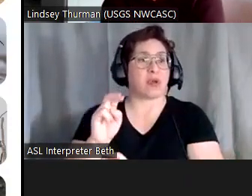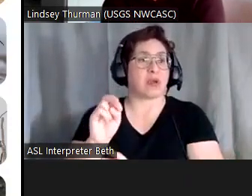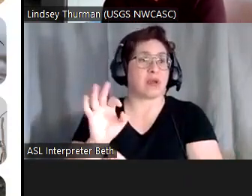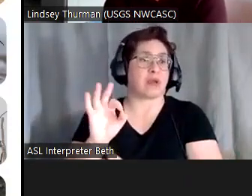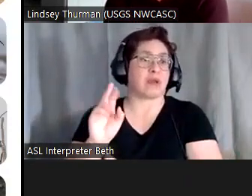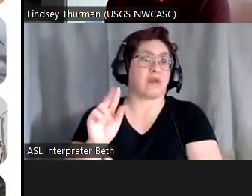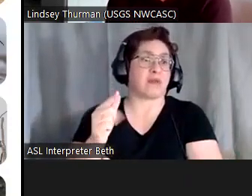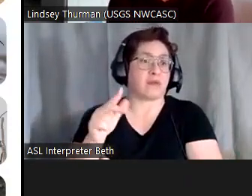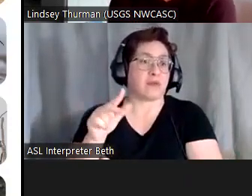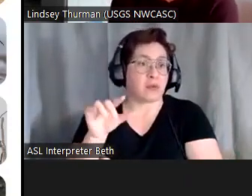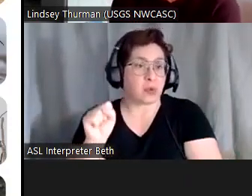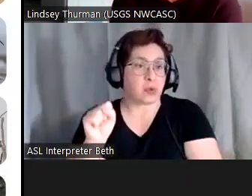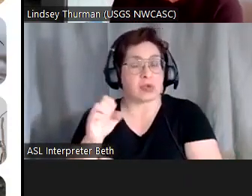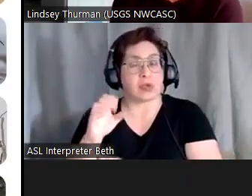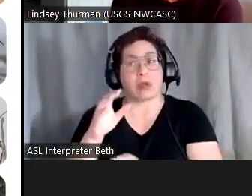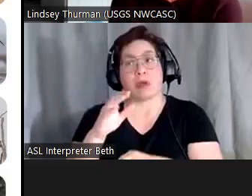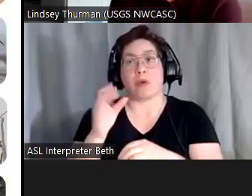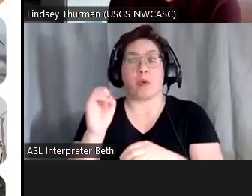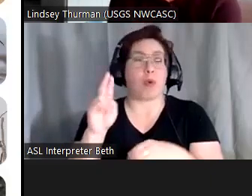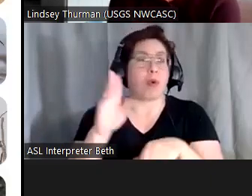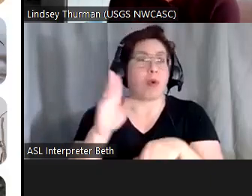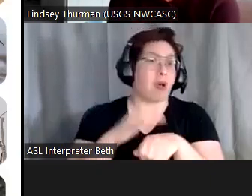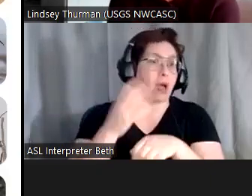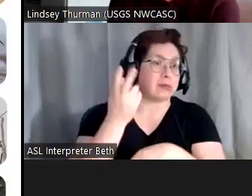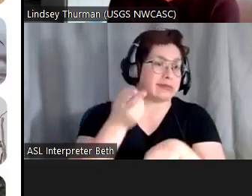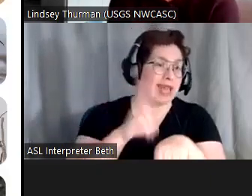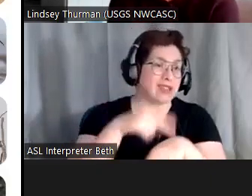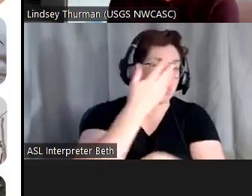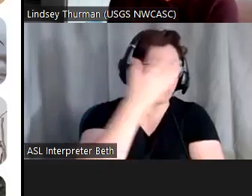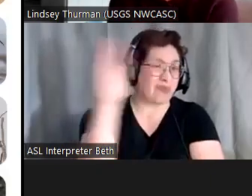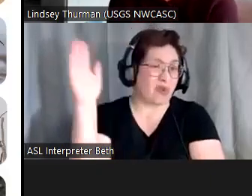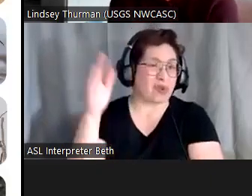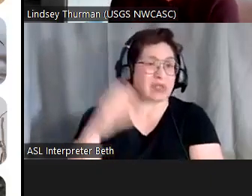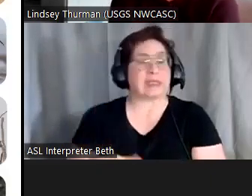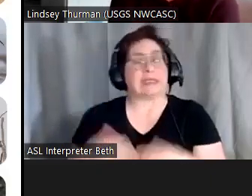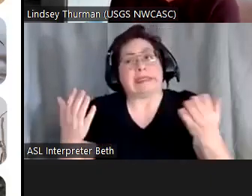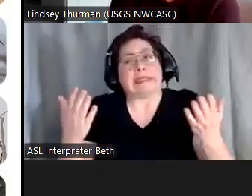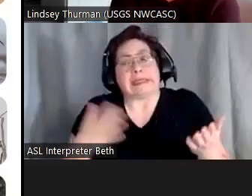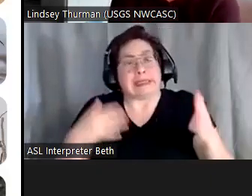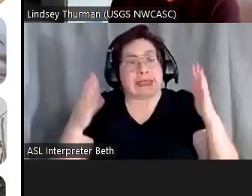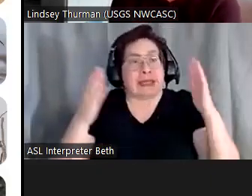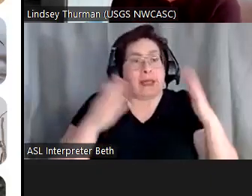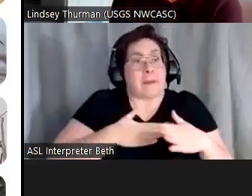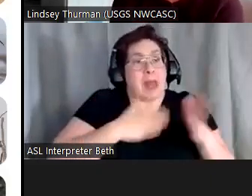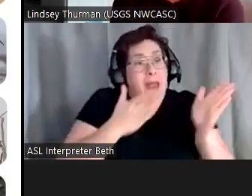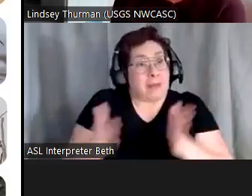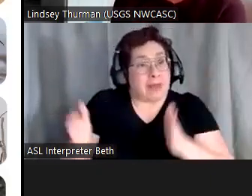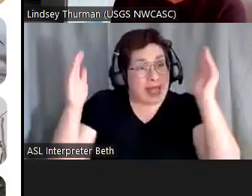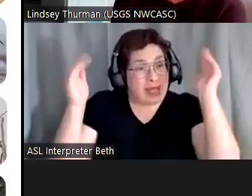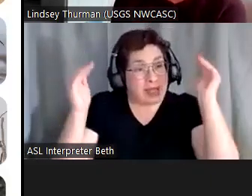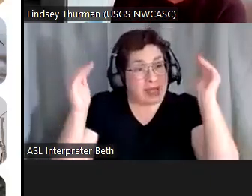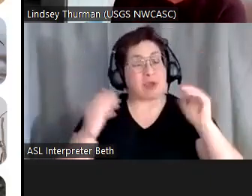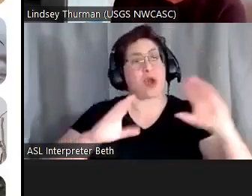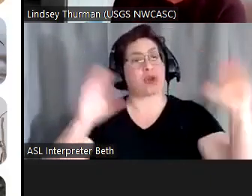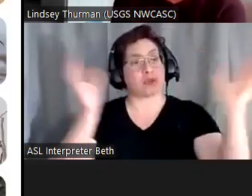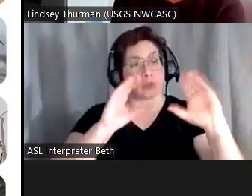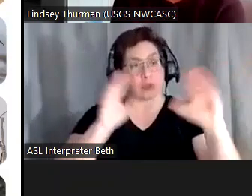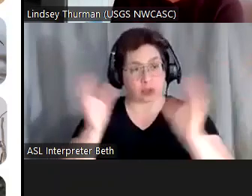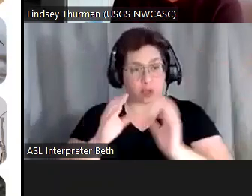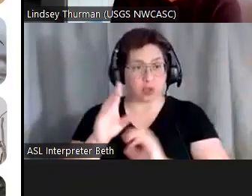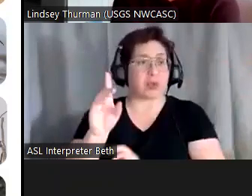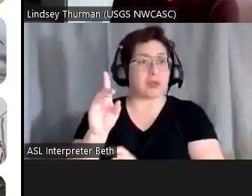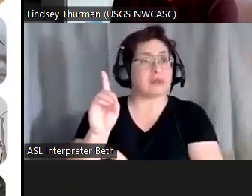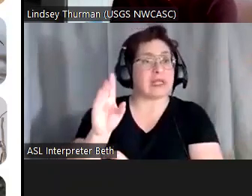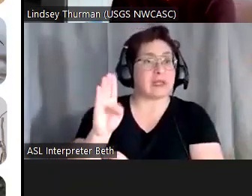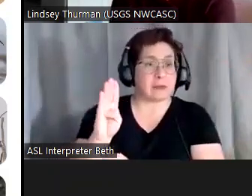know, on their national forests, et cetera? Yeah, my hope is my plan is to have a searchable database online so